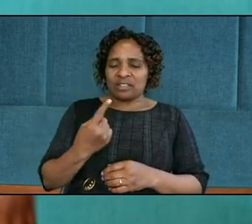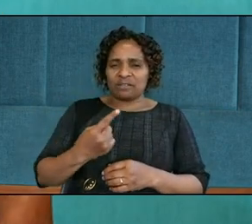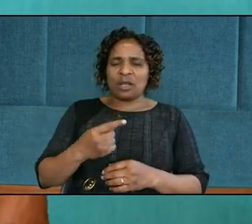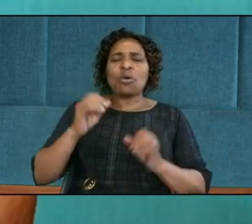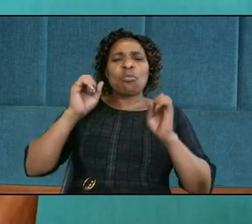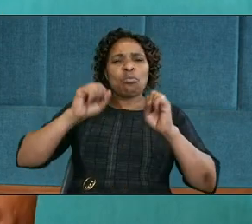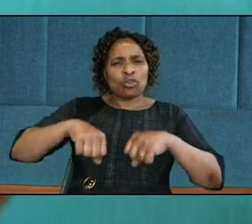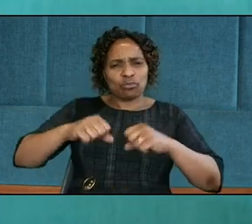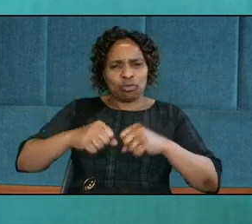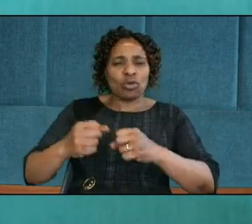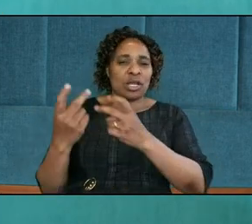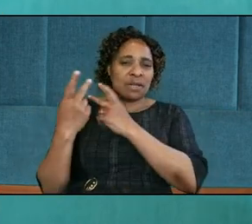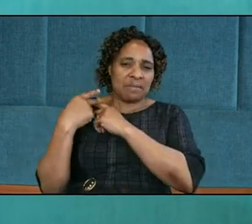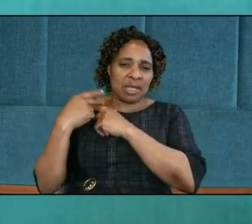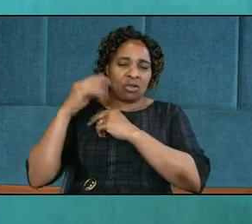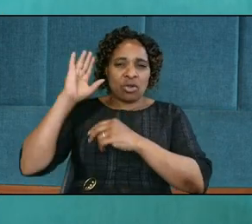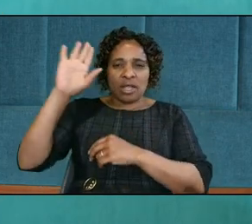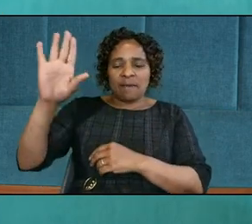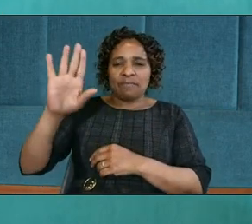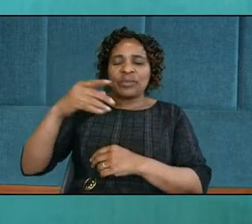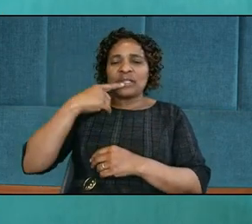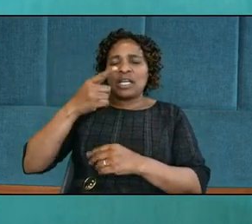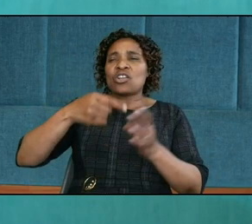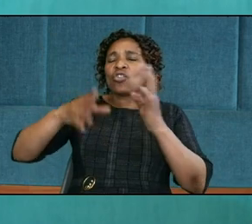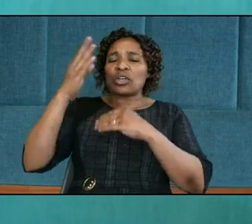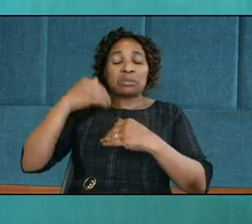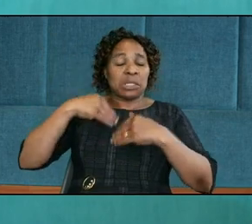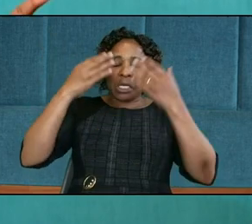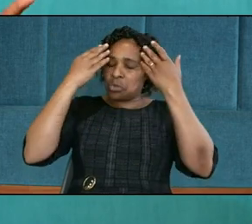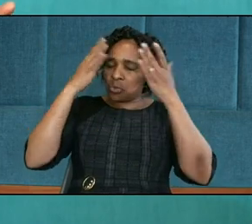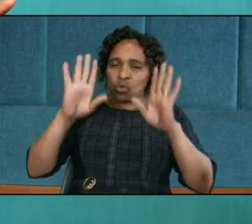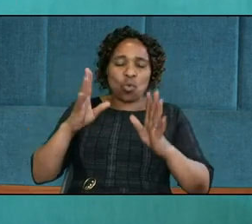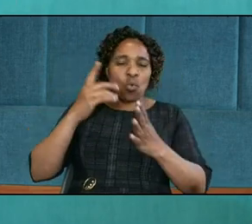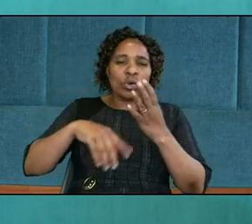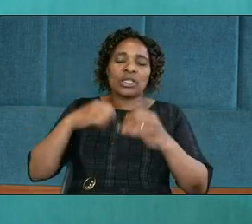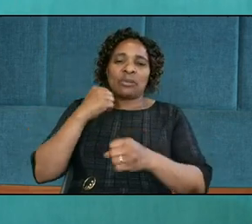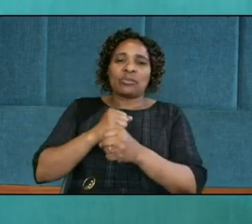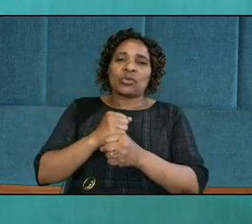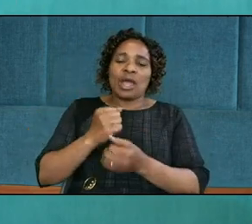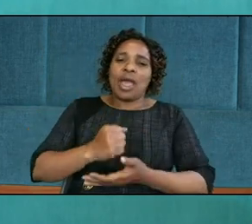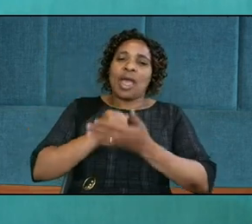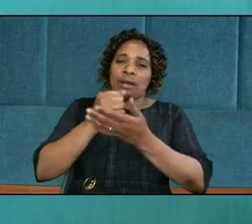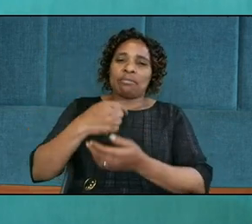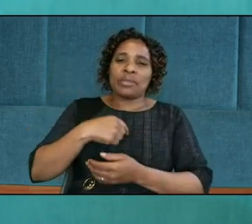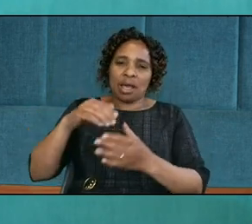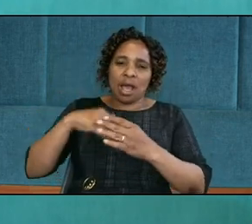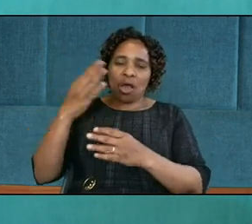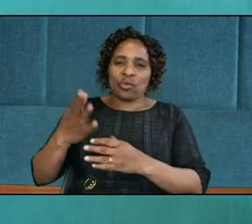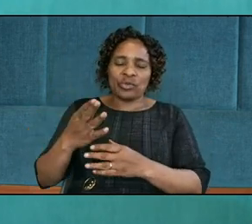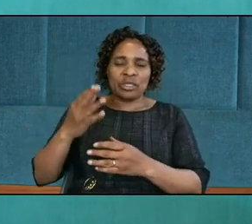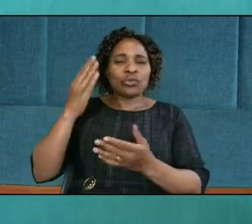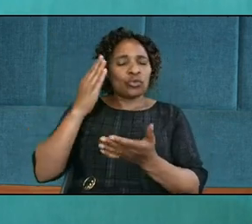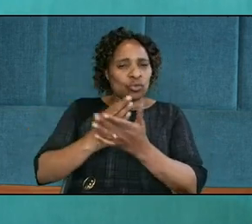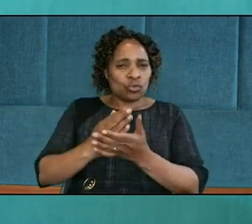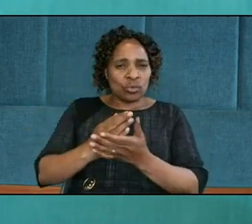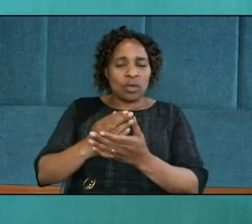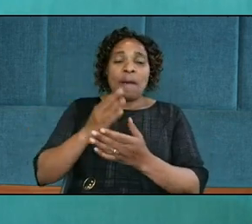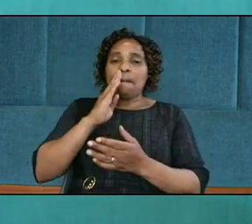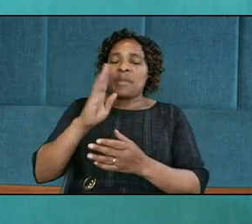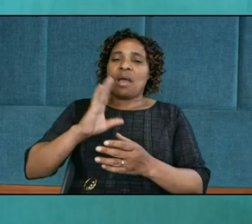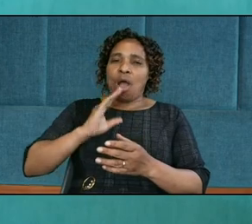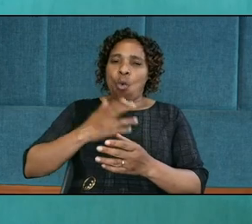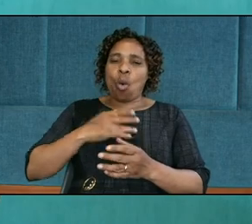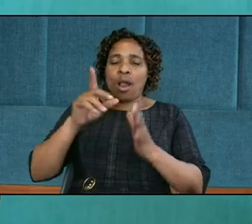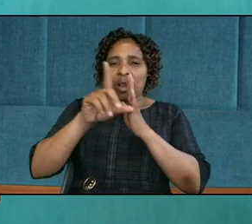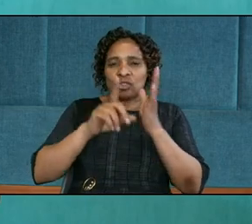rely on him? You know, just tell him, "God, I don't know what I'm doing. Help me out." All right? And I think that's really been our lesson today, that we